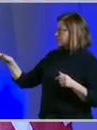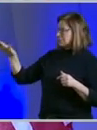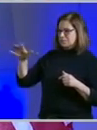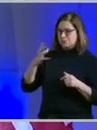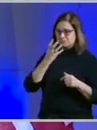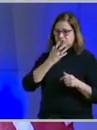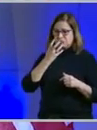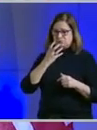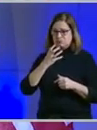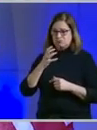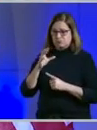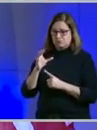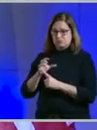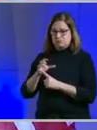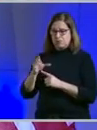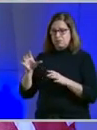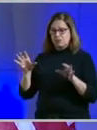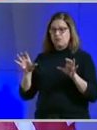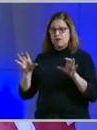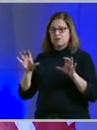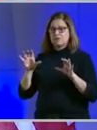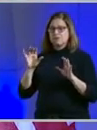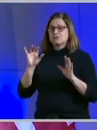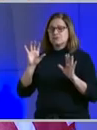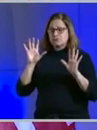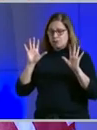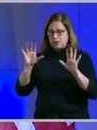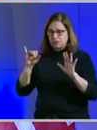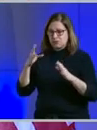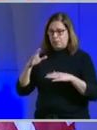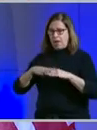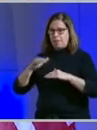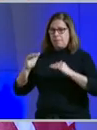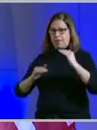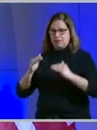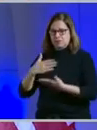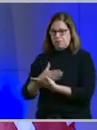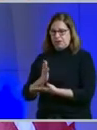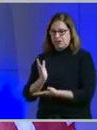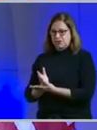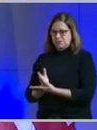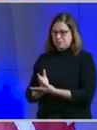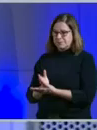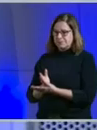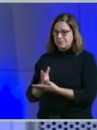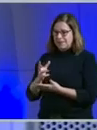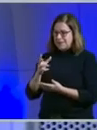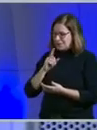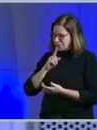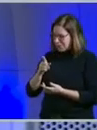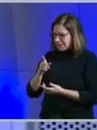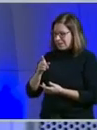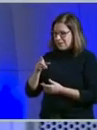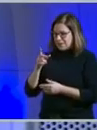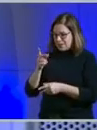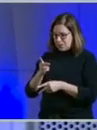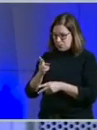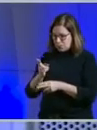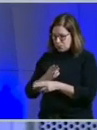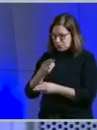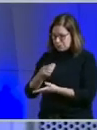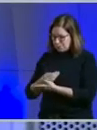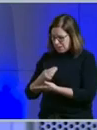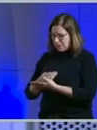investments. Speaking selfishly, I really appreciate the investments that the mayor is making in homeless services. On any given day in